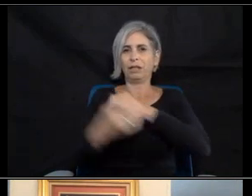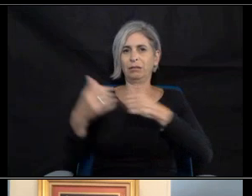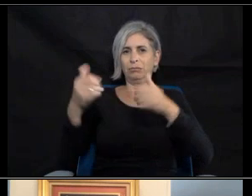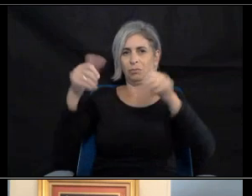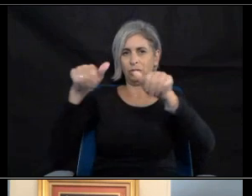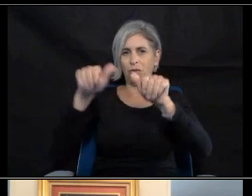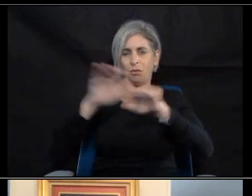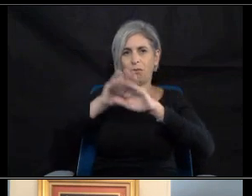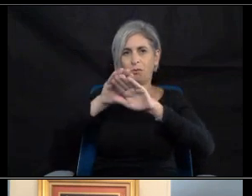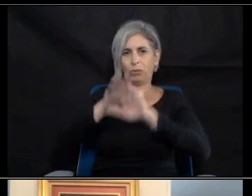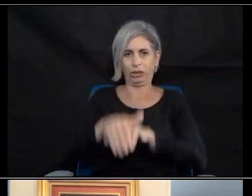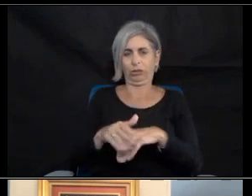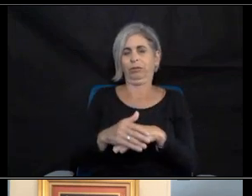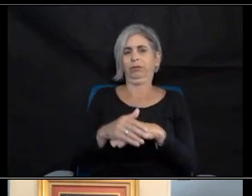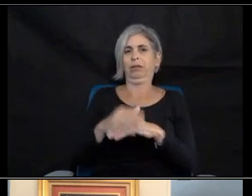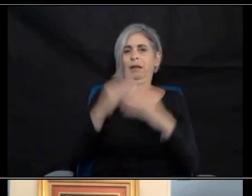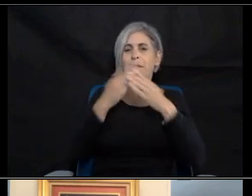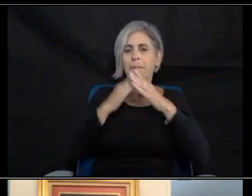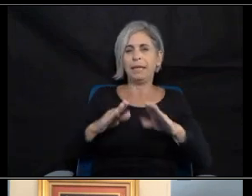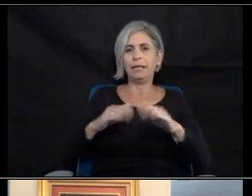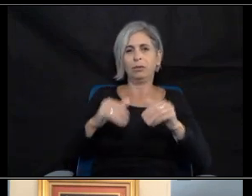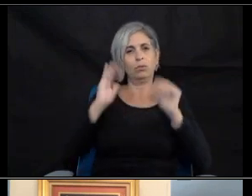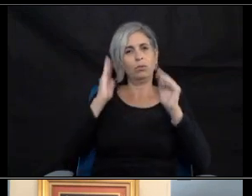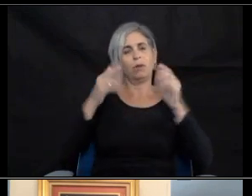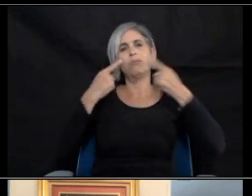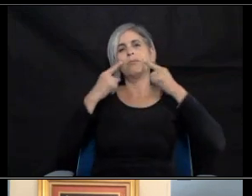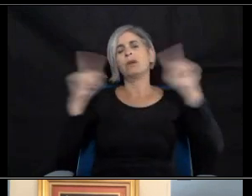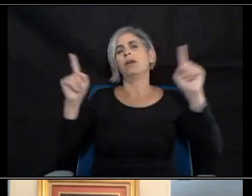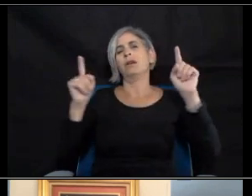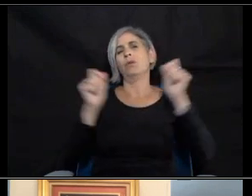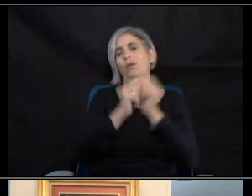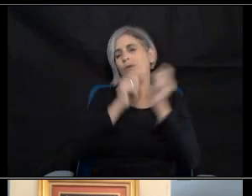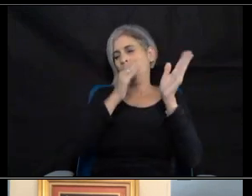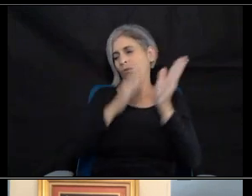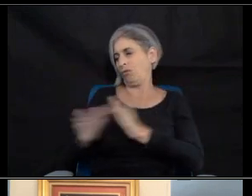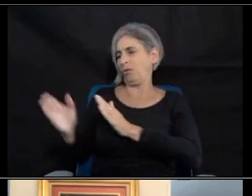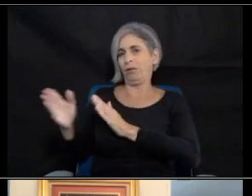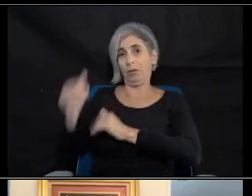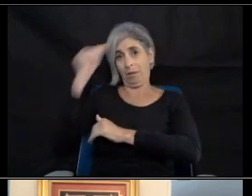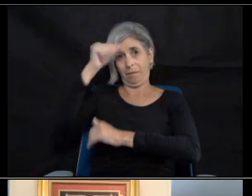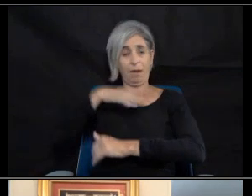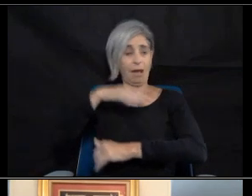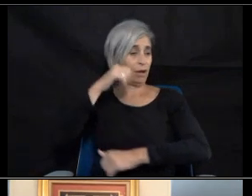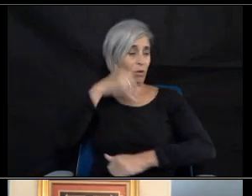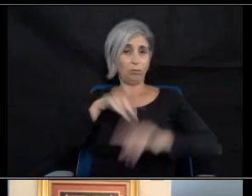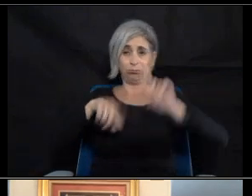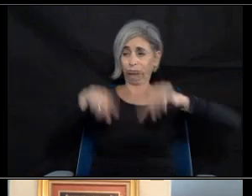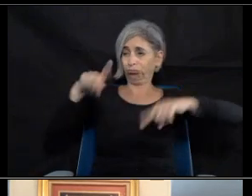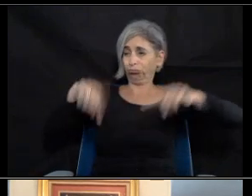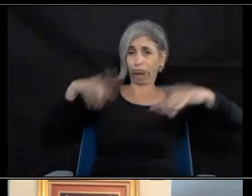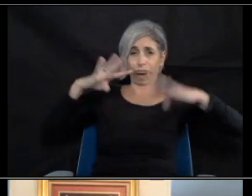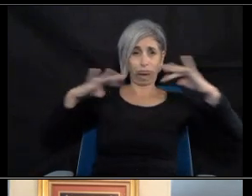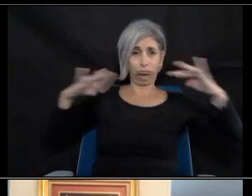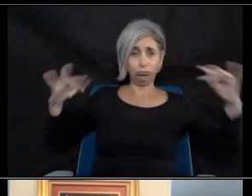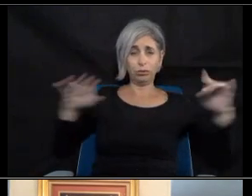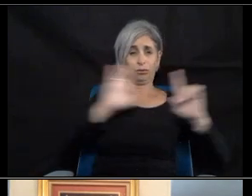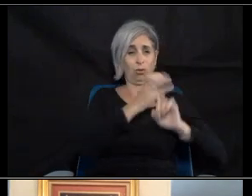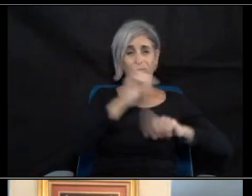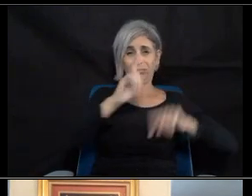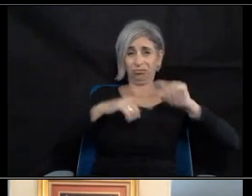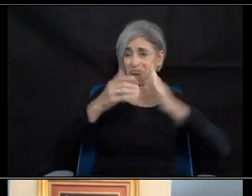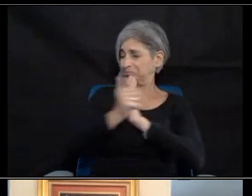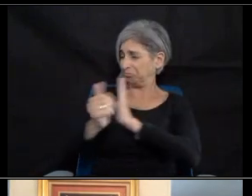may prevail with righteousness and justice with order, and that men and women from different cultures and with differing talents